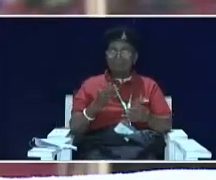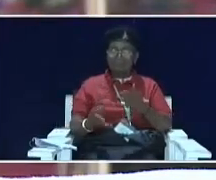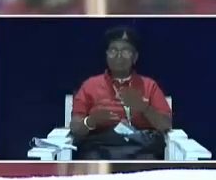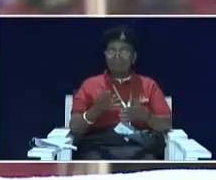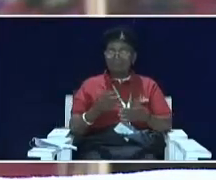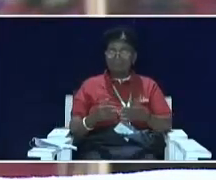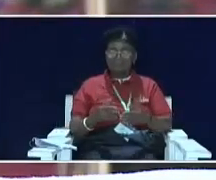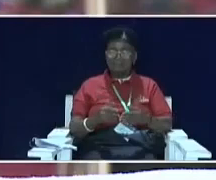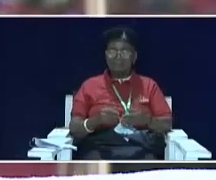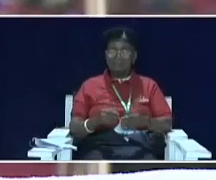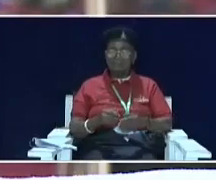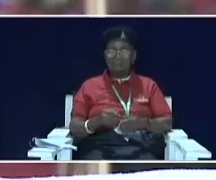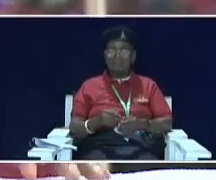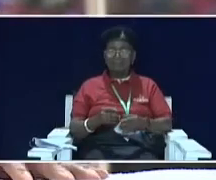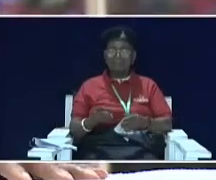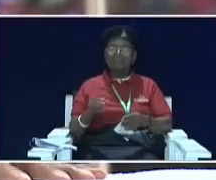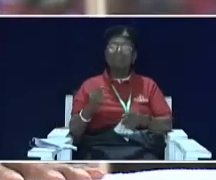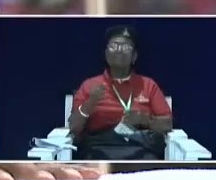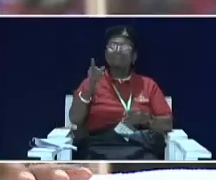Father,